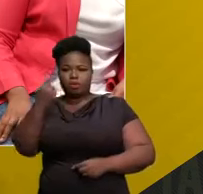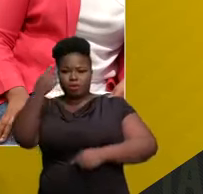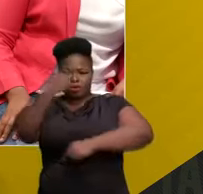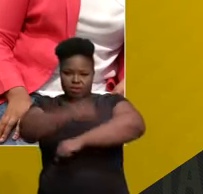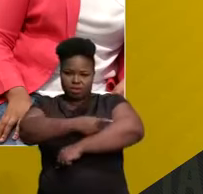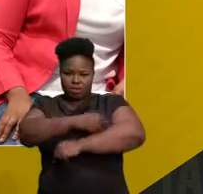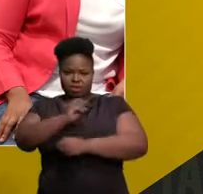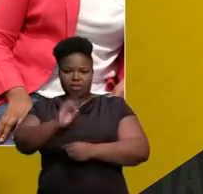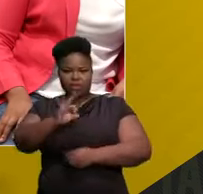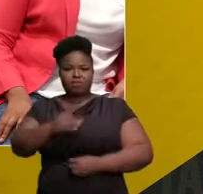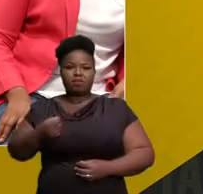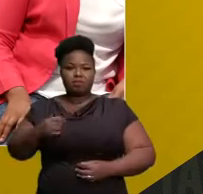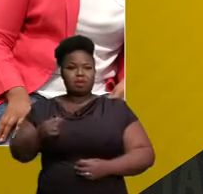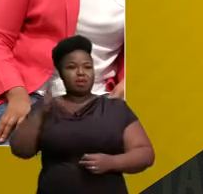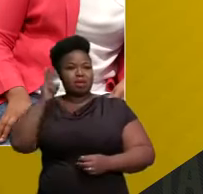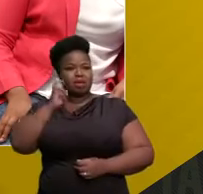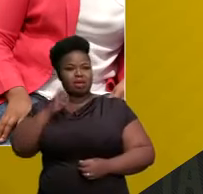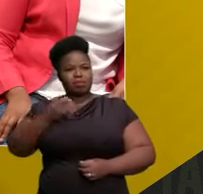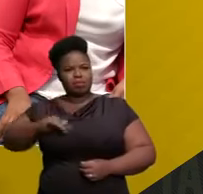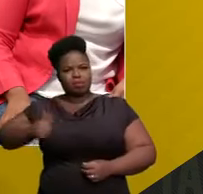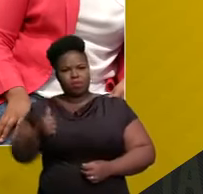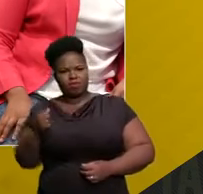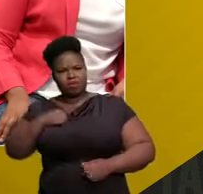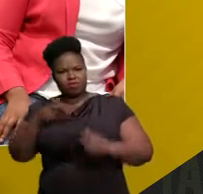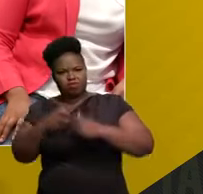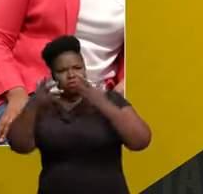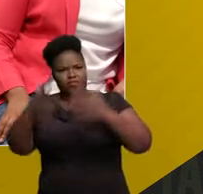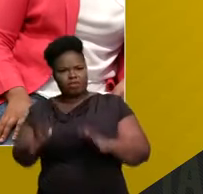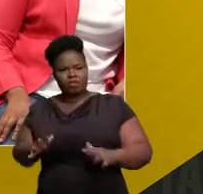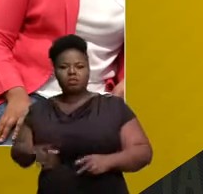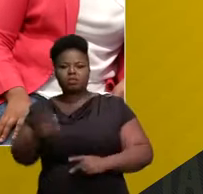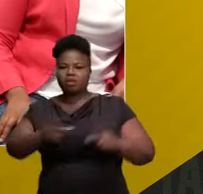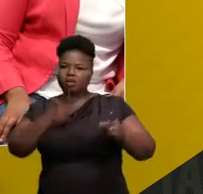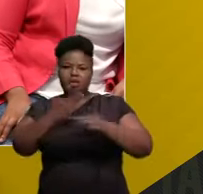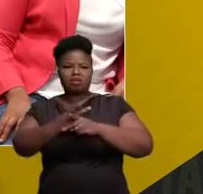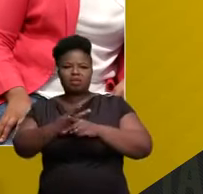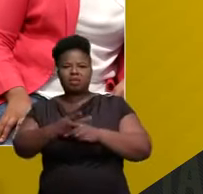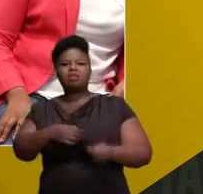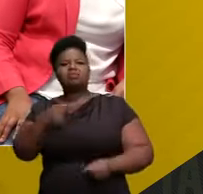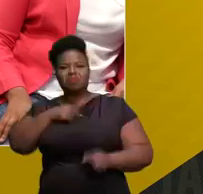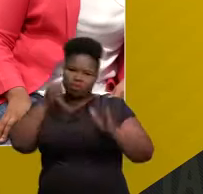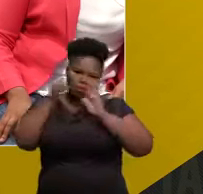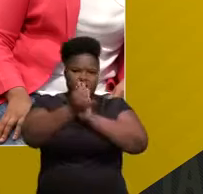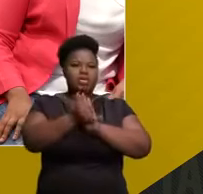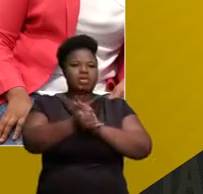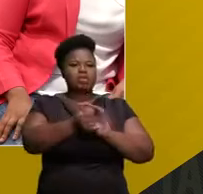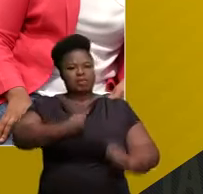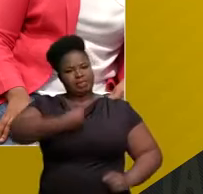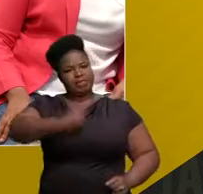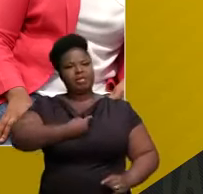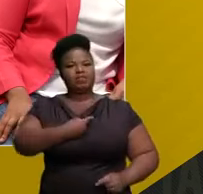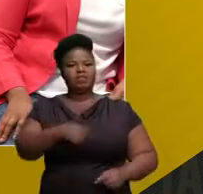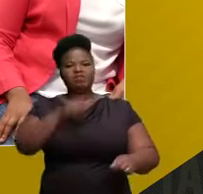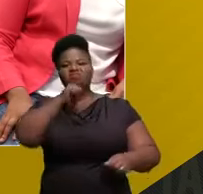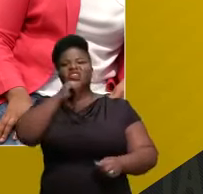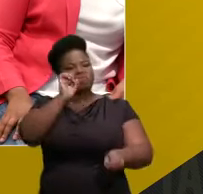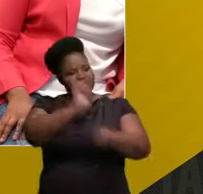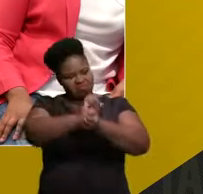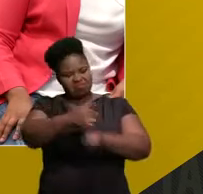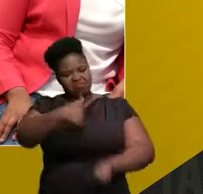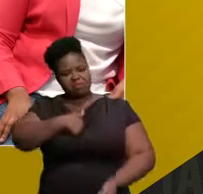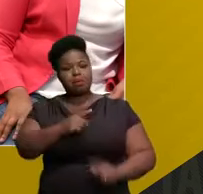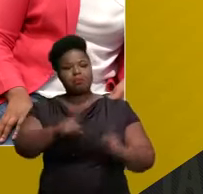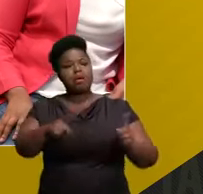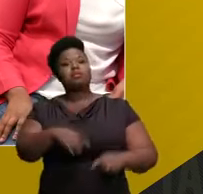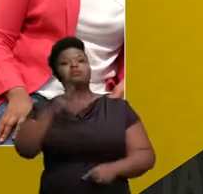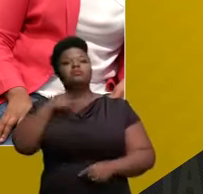ka go mo fela ka re ba mo reipile ke a ka ba tsebile ka oke a ke mo tshware tshe ke dipolaela yena ka no tshe ke tshwariwe nna jwalo mara tse tsa